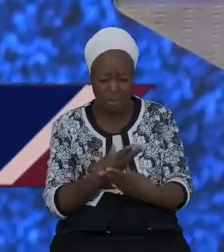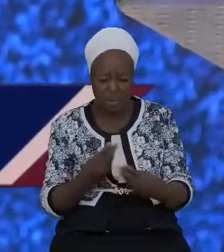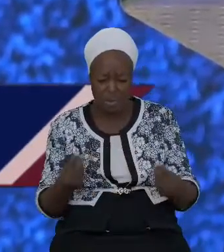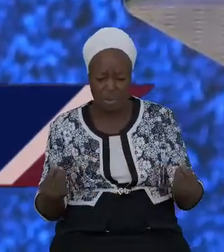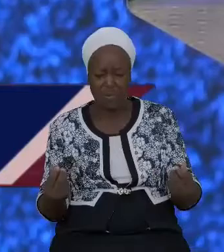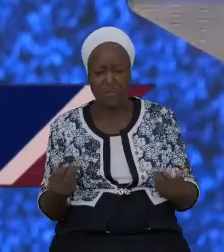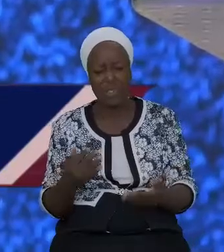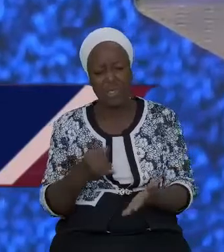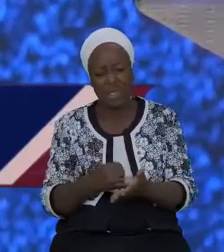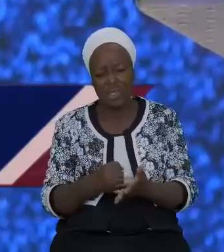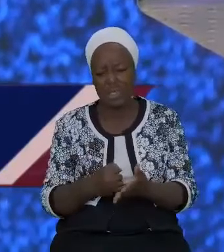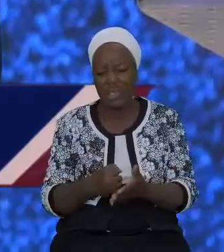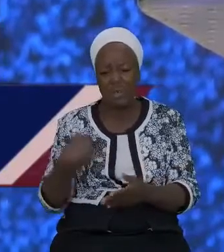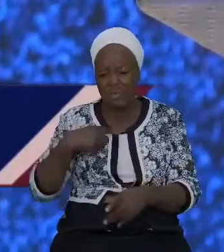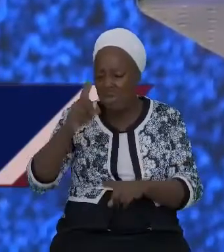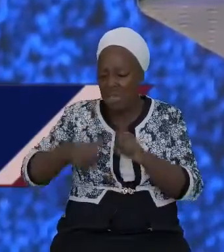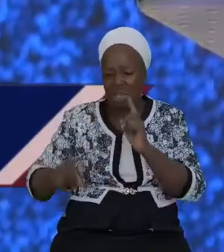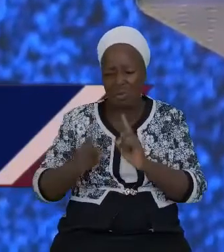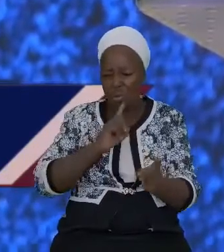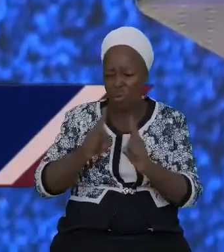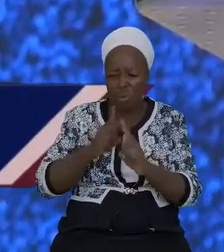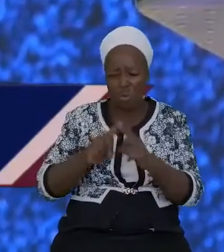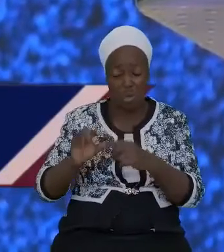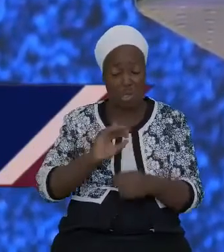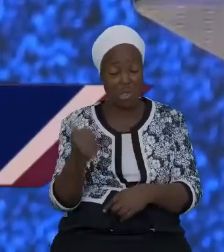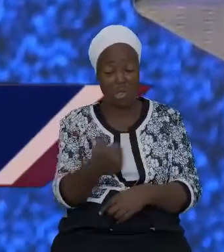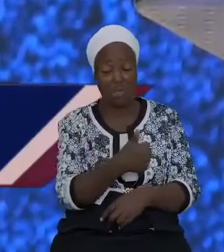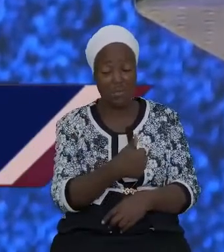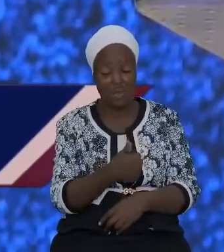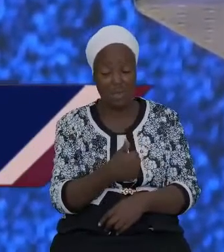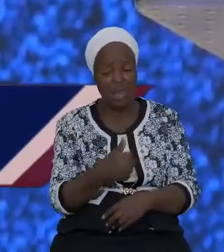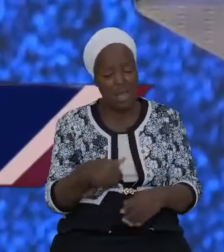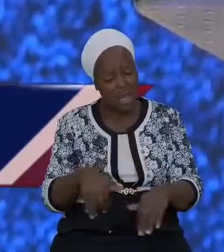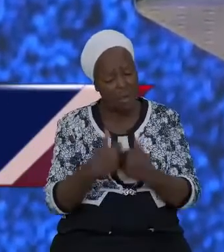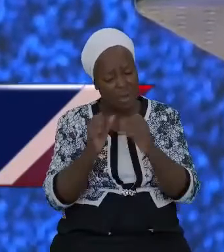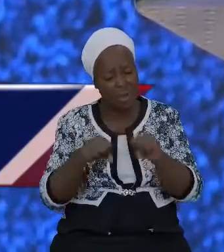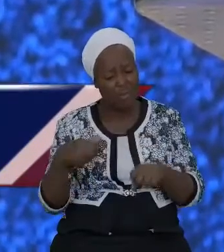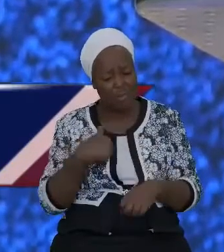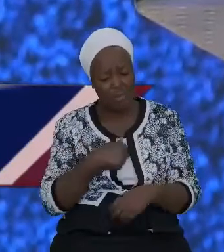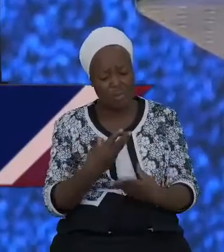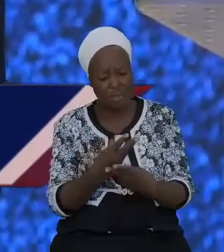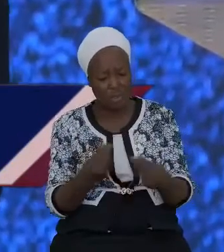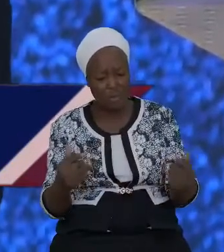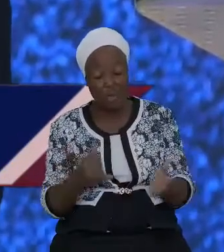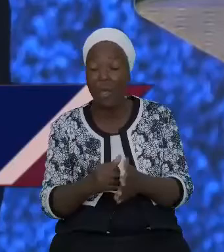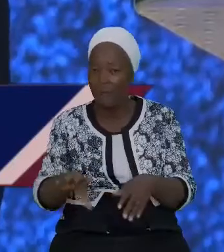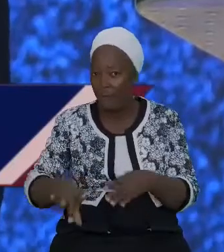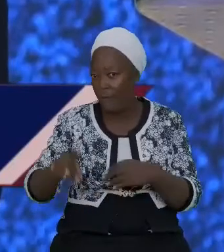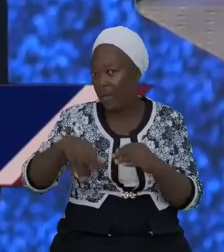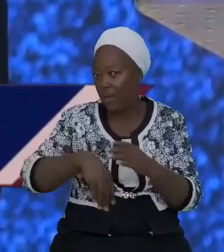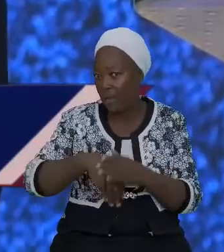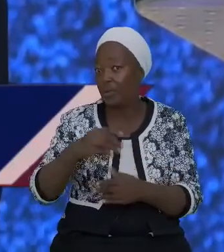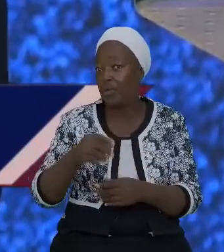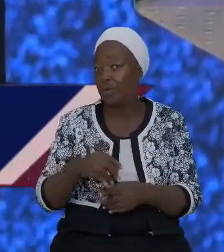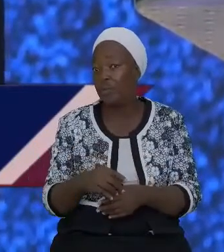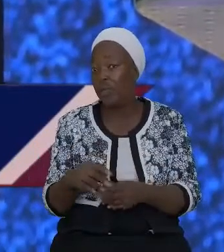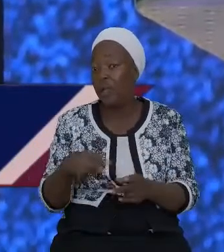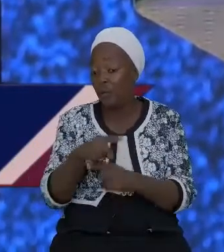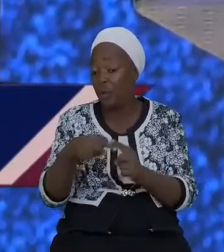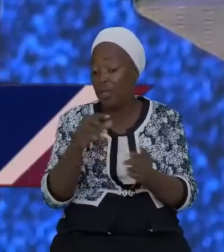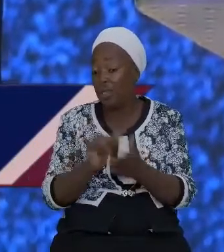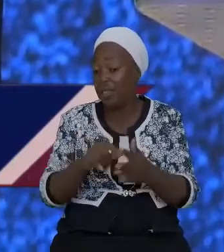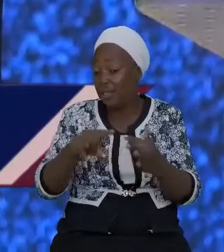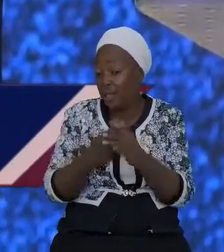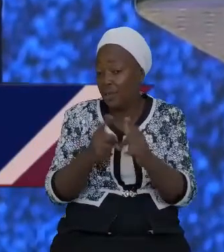way, you will go that way. How do we resolve that? Find out, when did that begin to